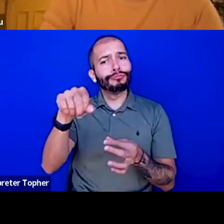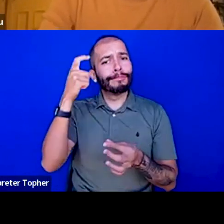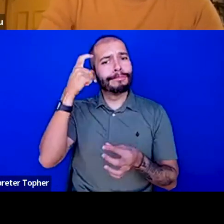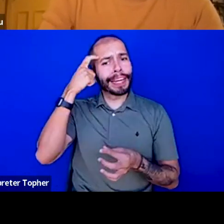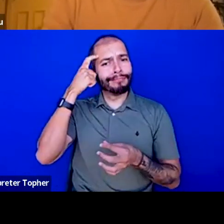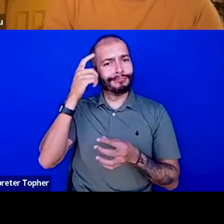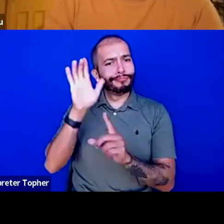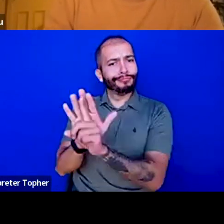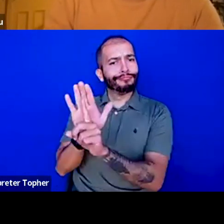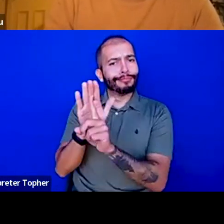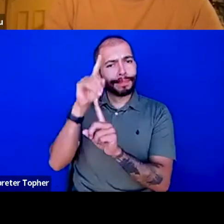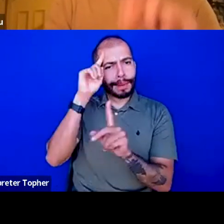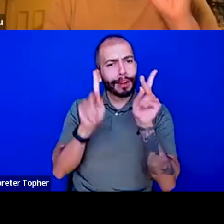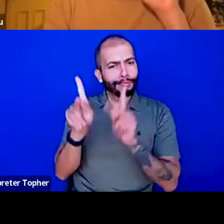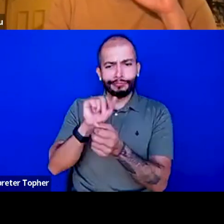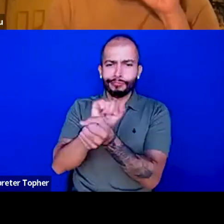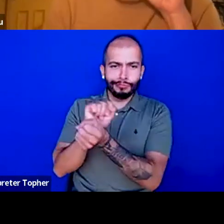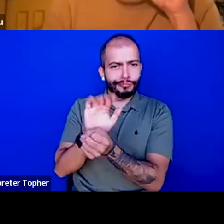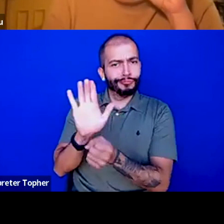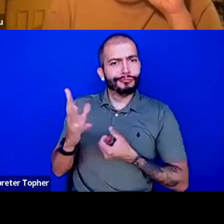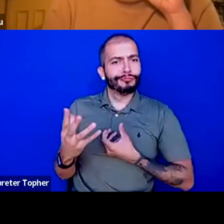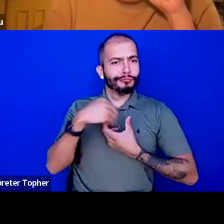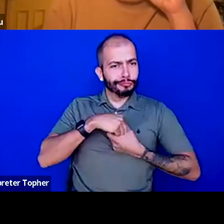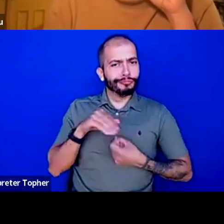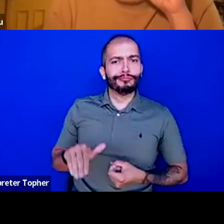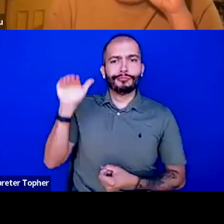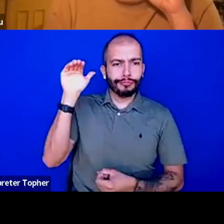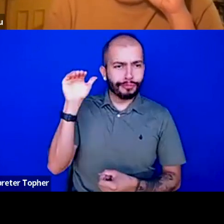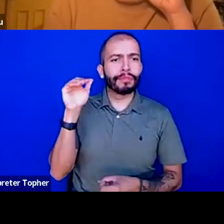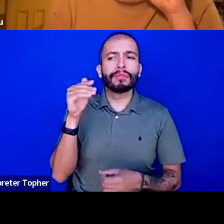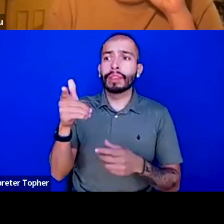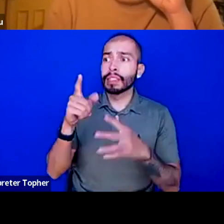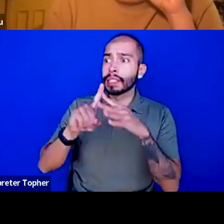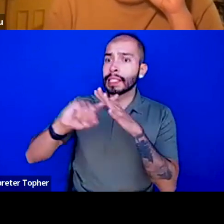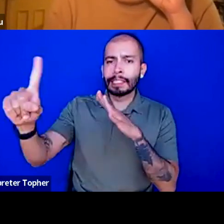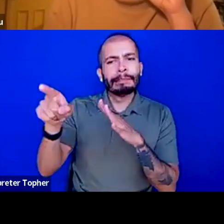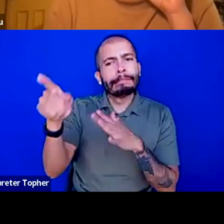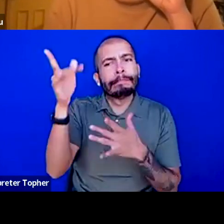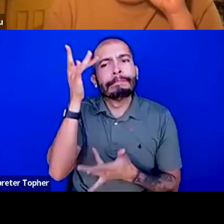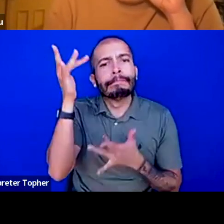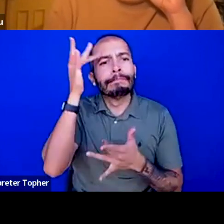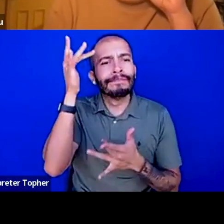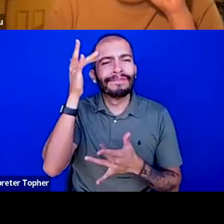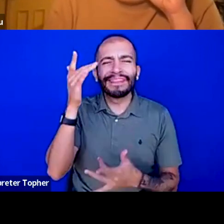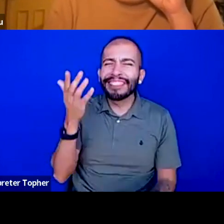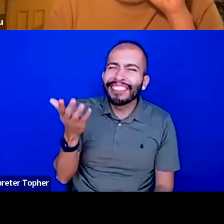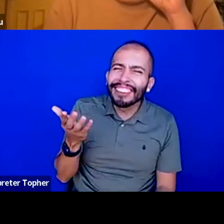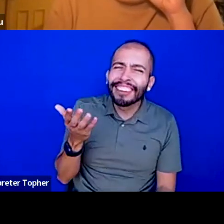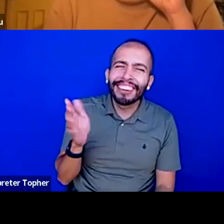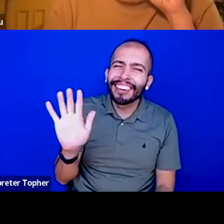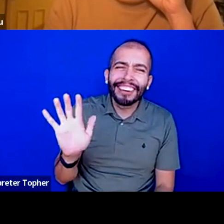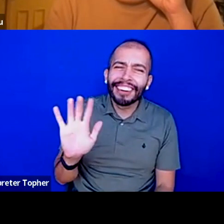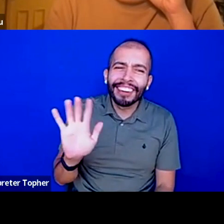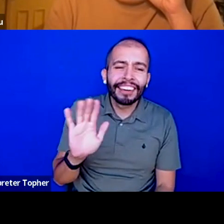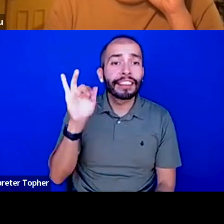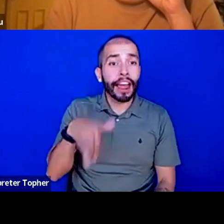as a consequence, people were really using kind of medical authority